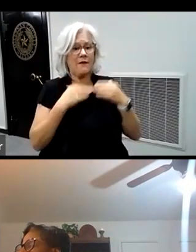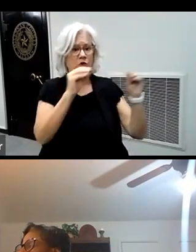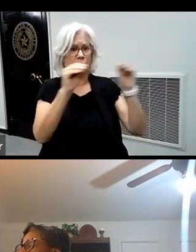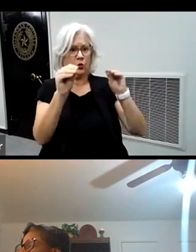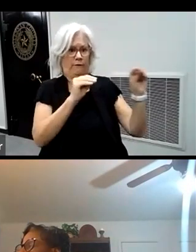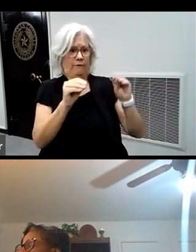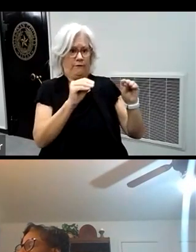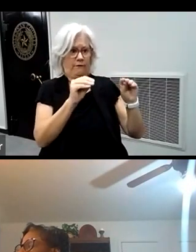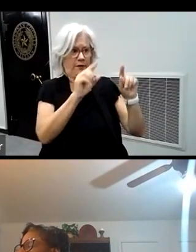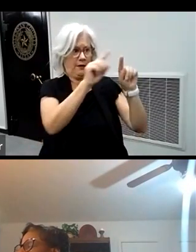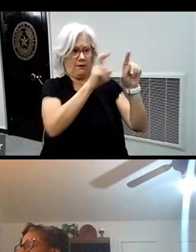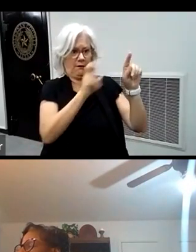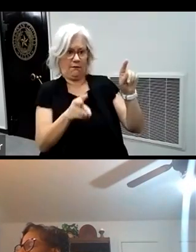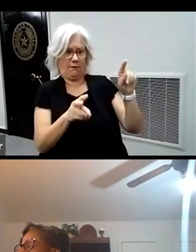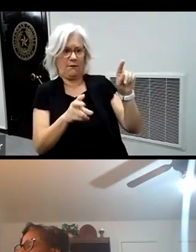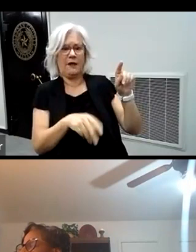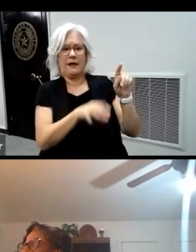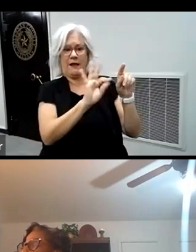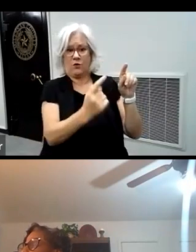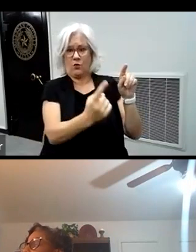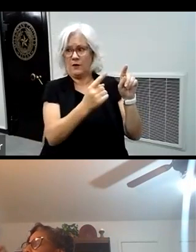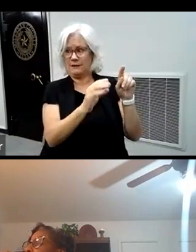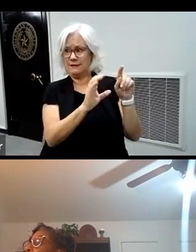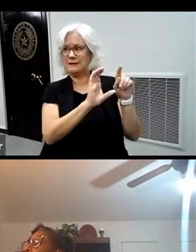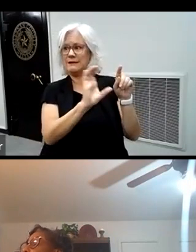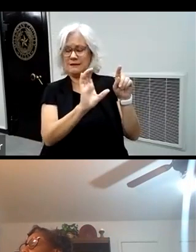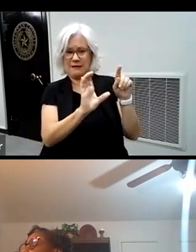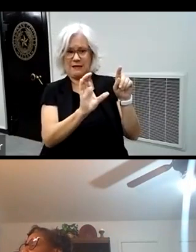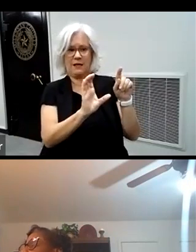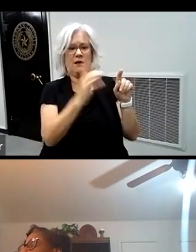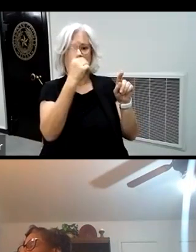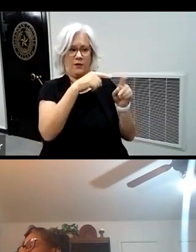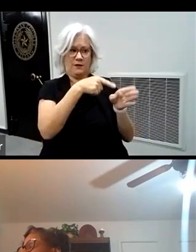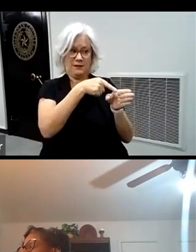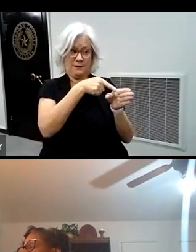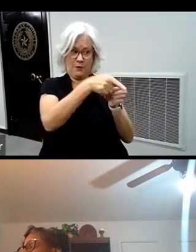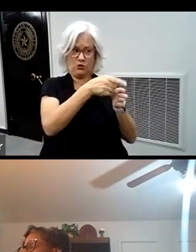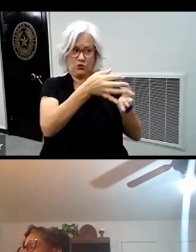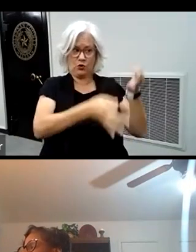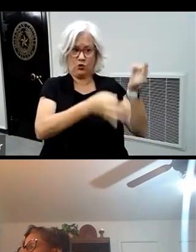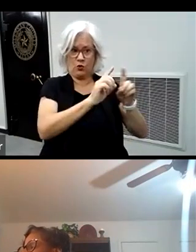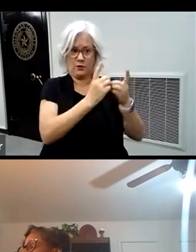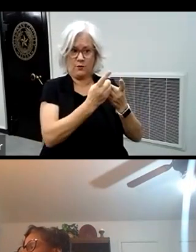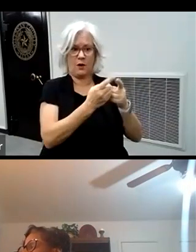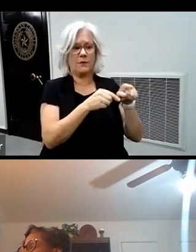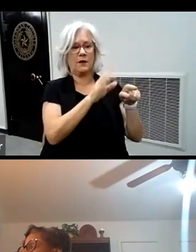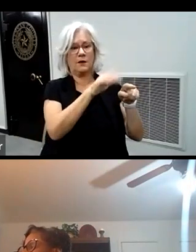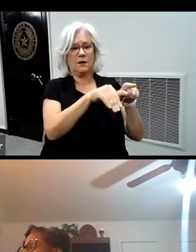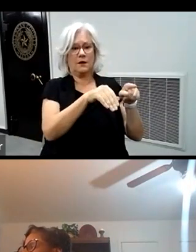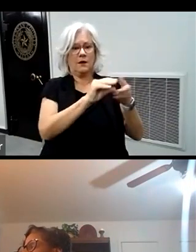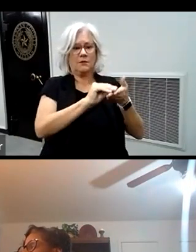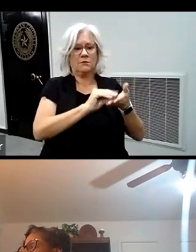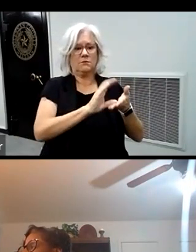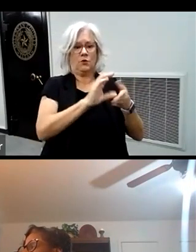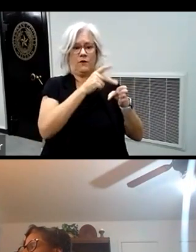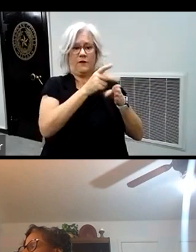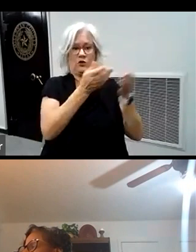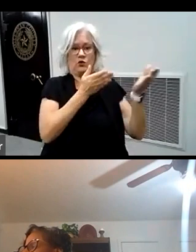F1C, this is also in the general fund for the specialty court department. They would like to increase professional services